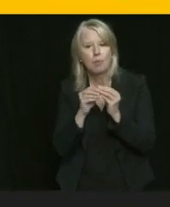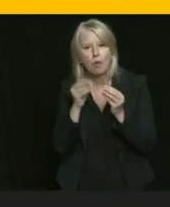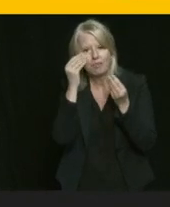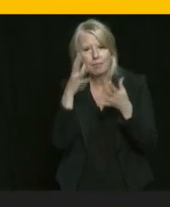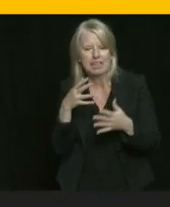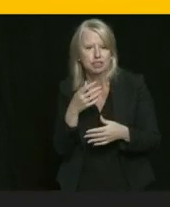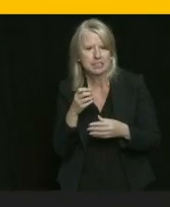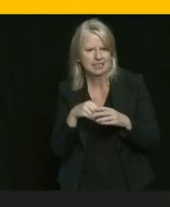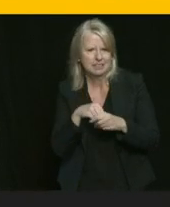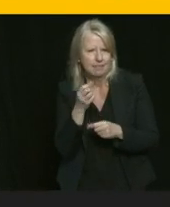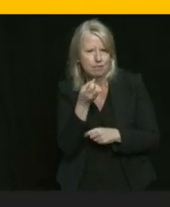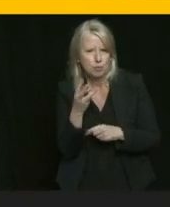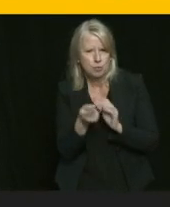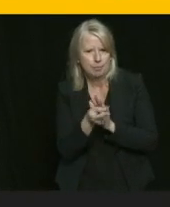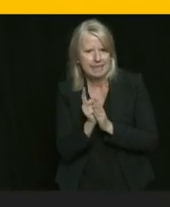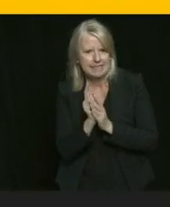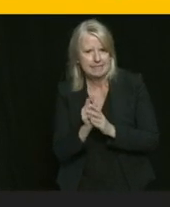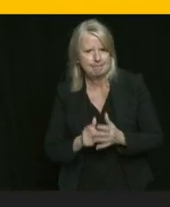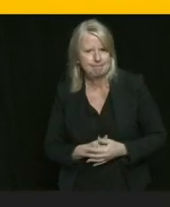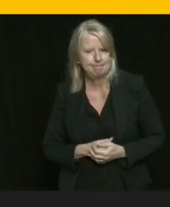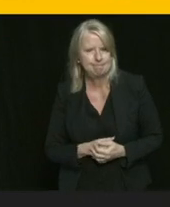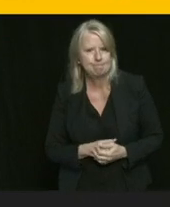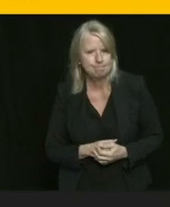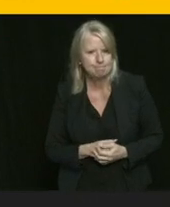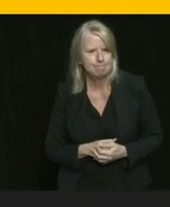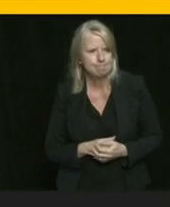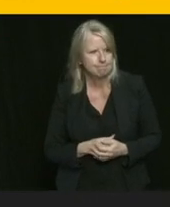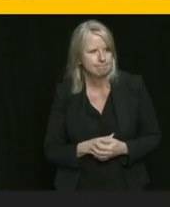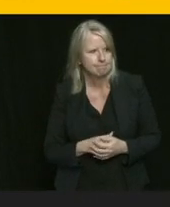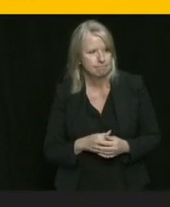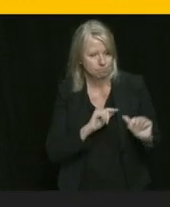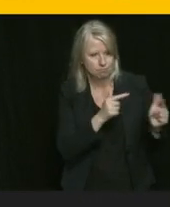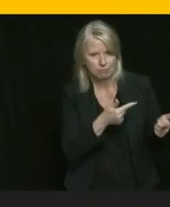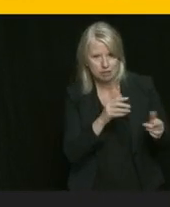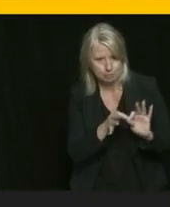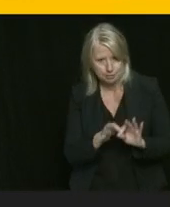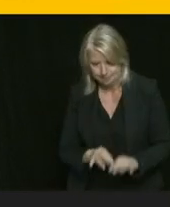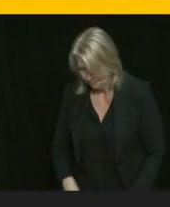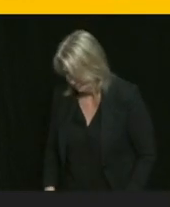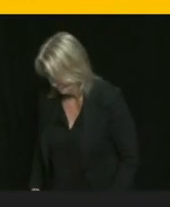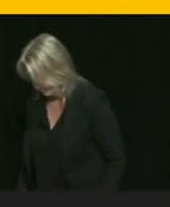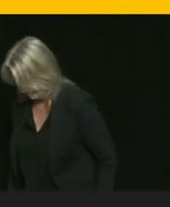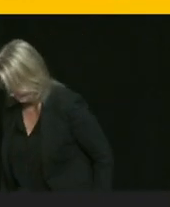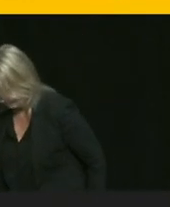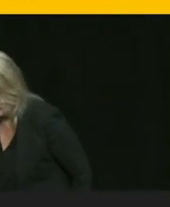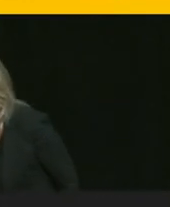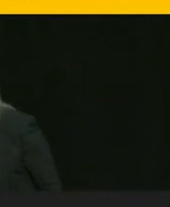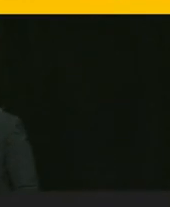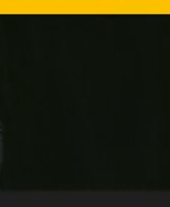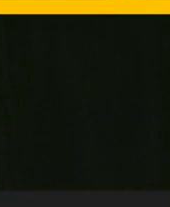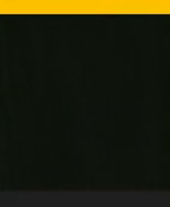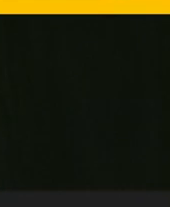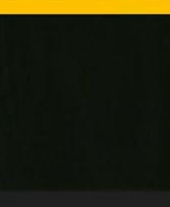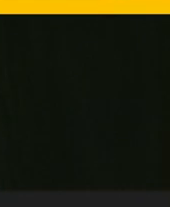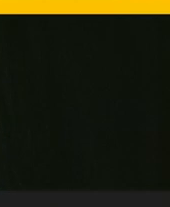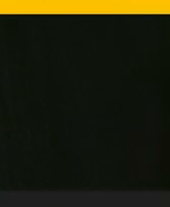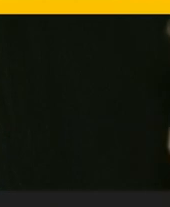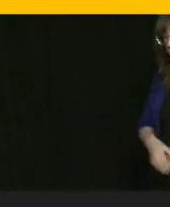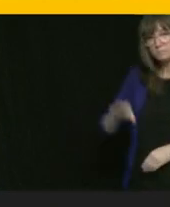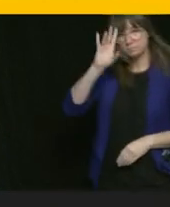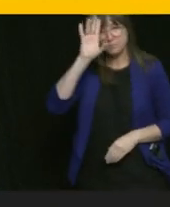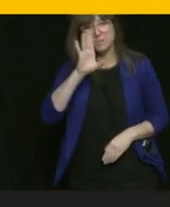minutes. Next question. Bonjour, Monsieur Trudeau, Christian Noël de Radio-Canada. Hello, Mr. Trudeau, Christian Noël from Radio-Canada.